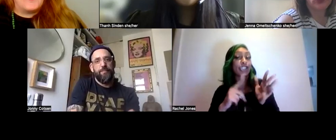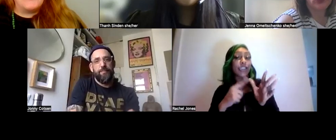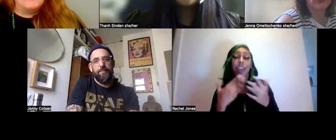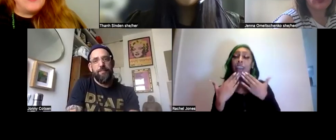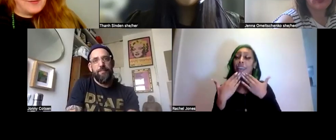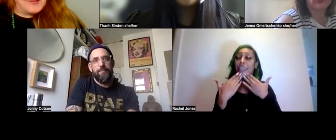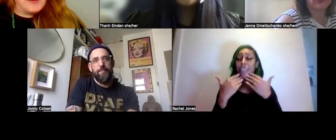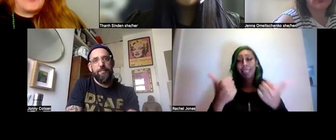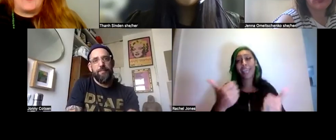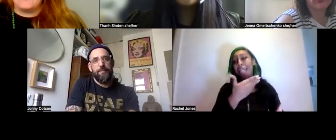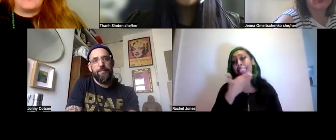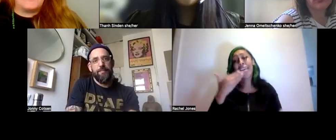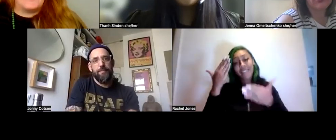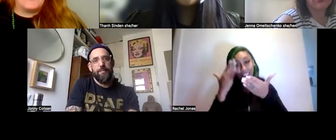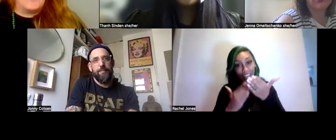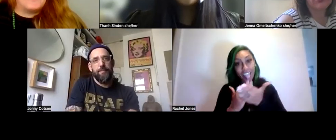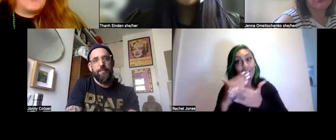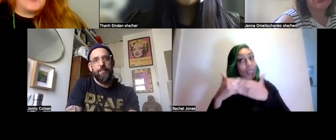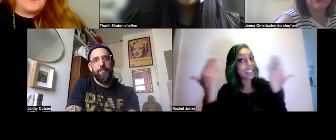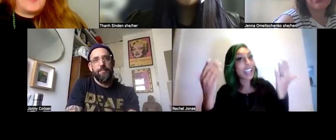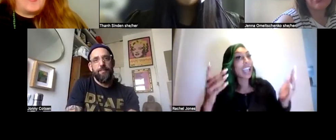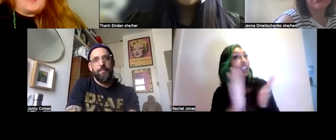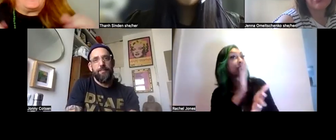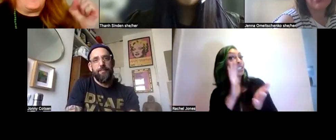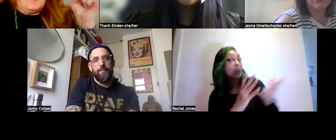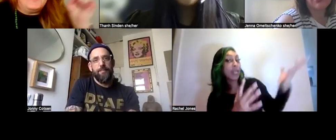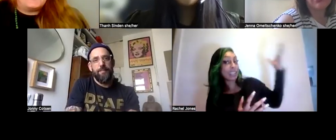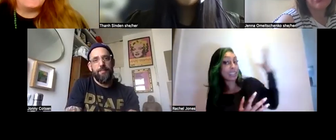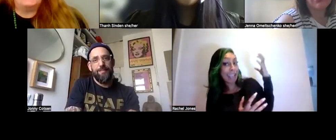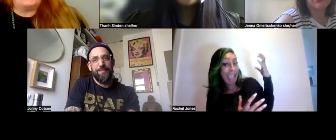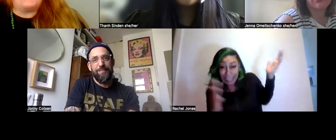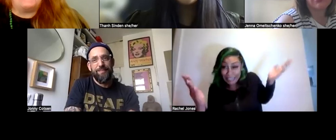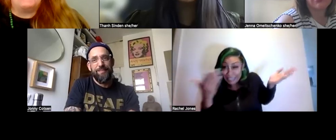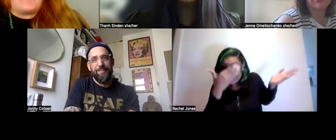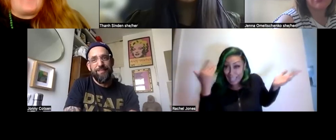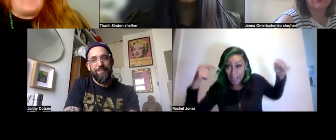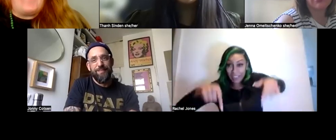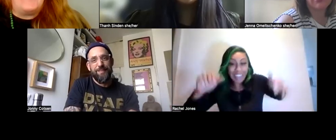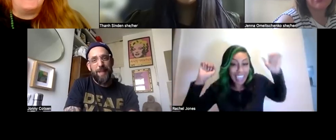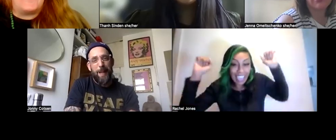everyone a lovely rest of your day. Enjoy the sunshine. Summer is here at last.